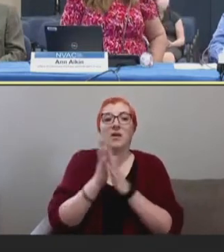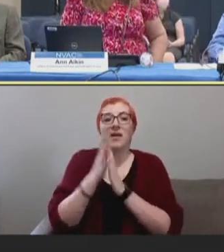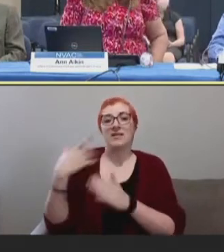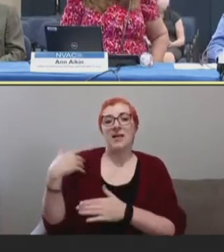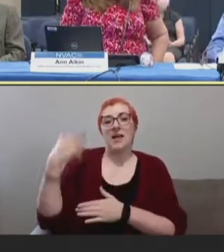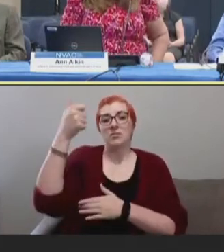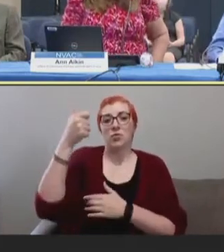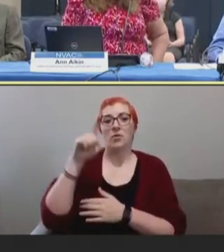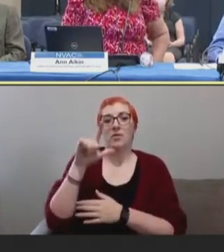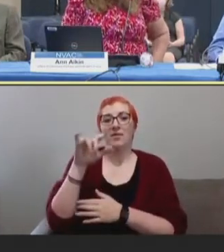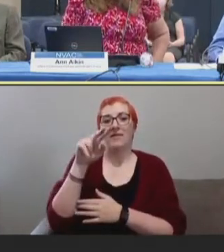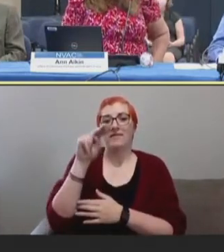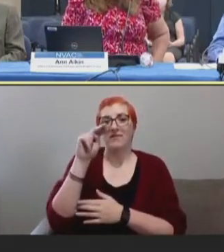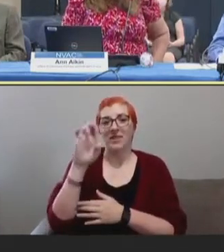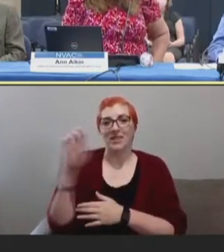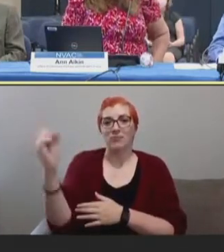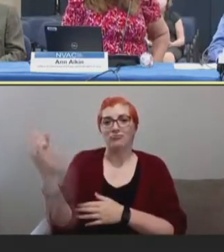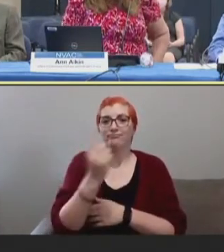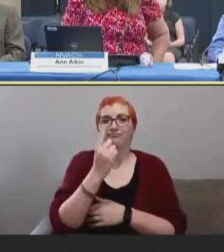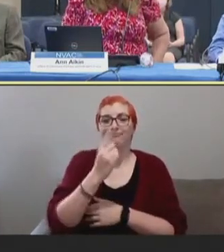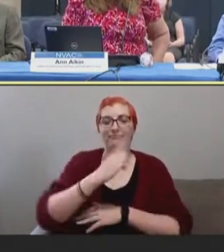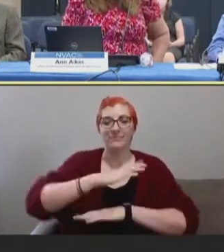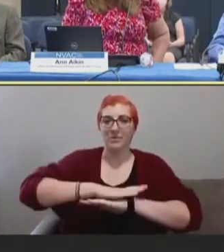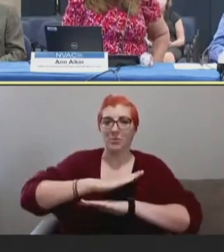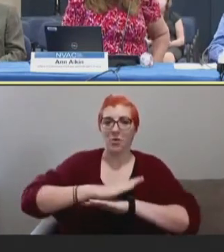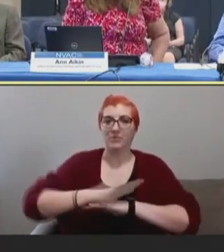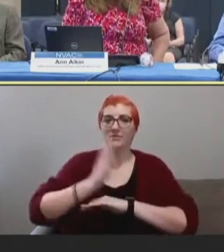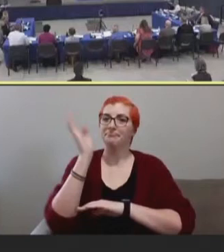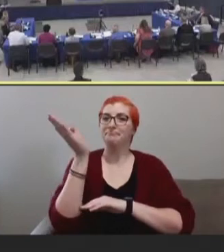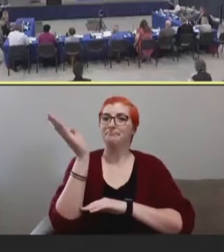to go to the podium and share her opening remarks with us.